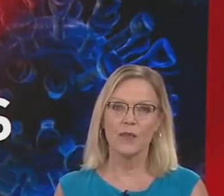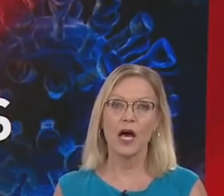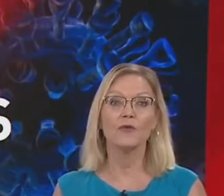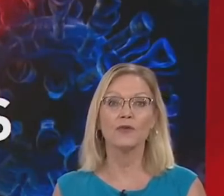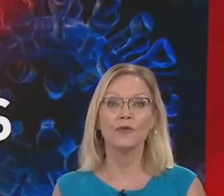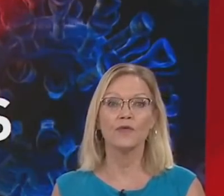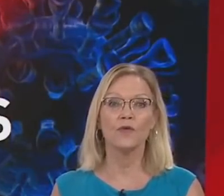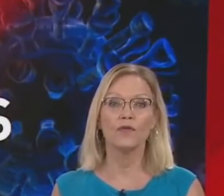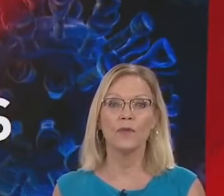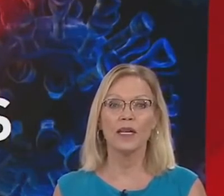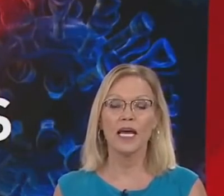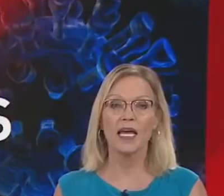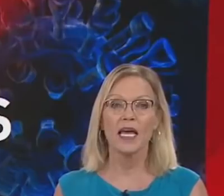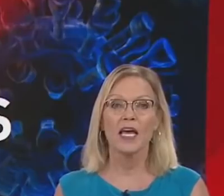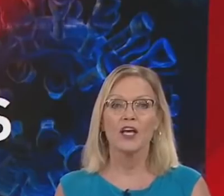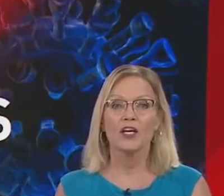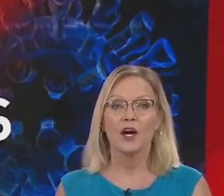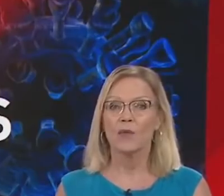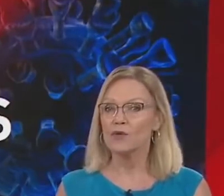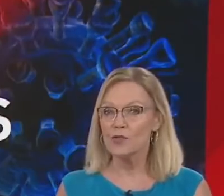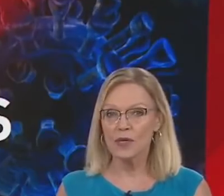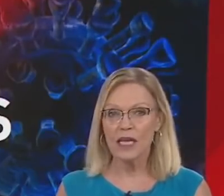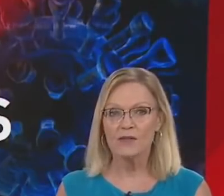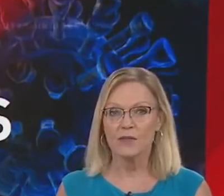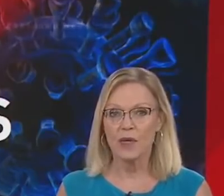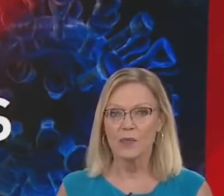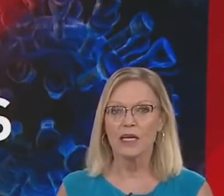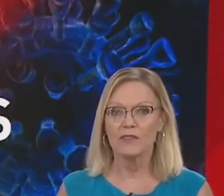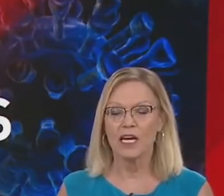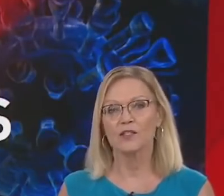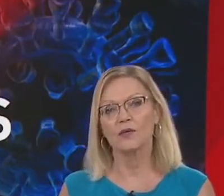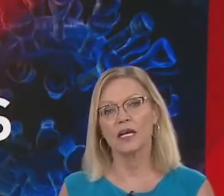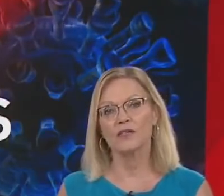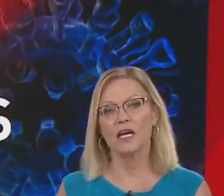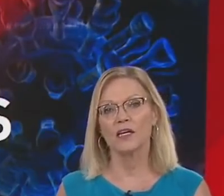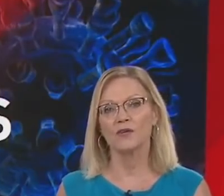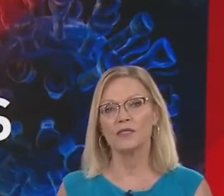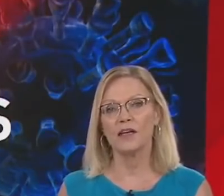of COVID-19 in Ohio. That is up 948 from yesterday.